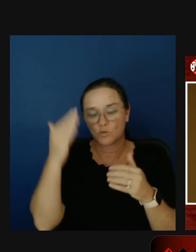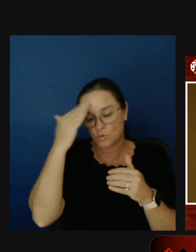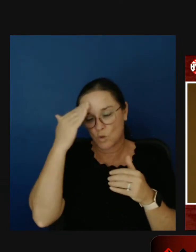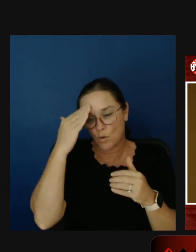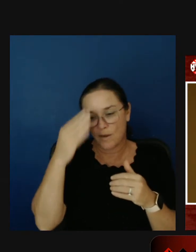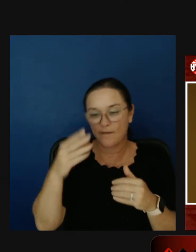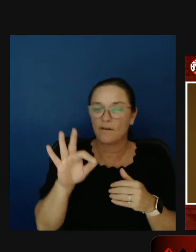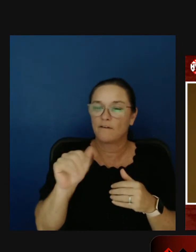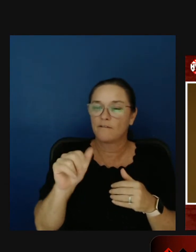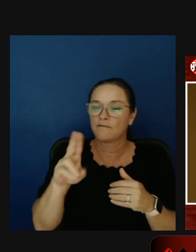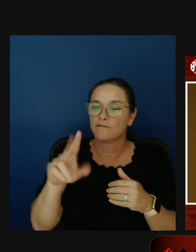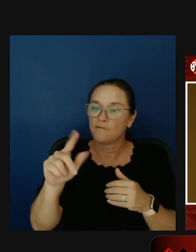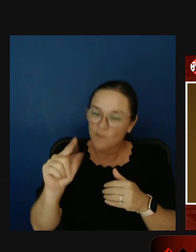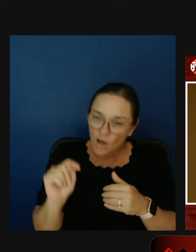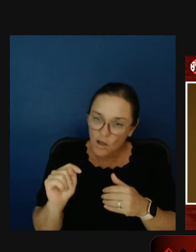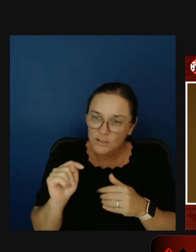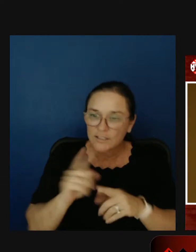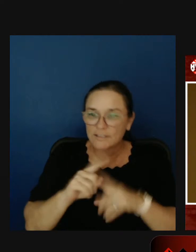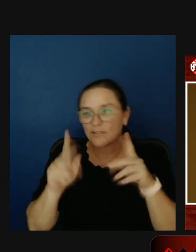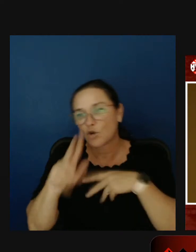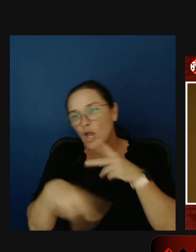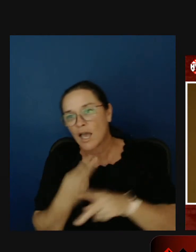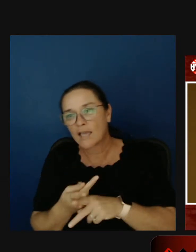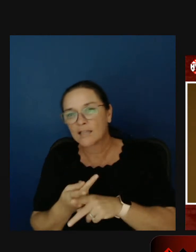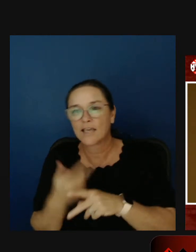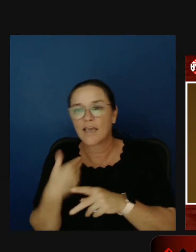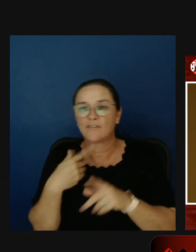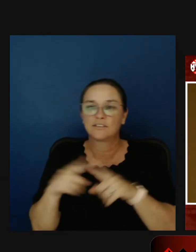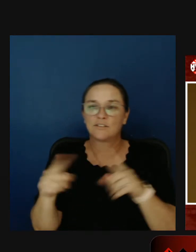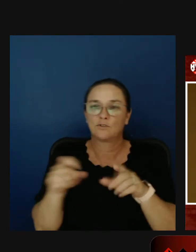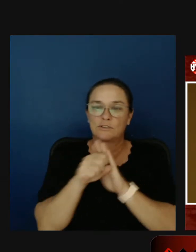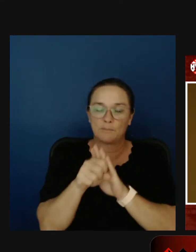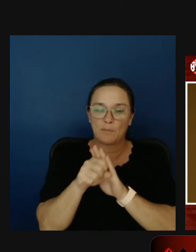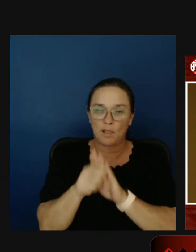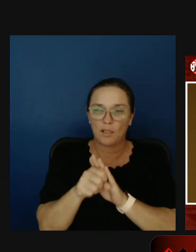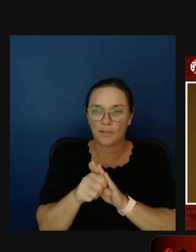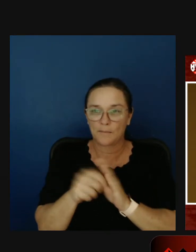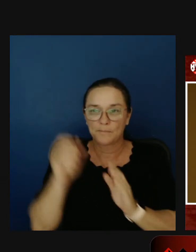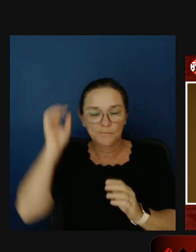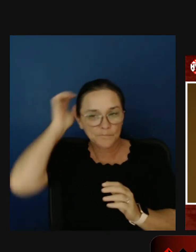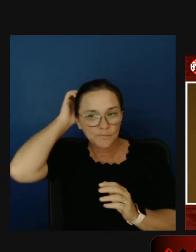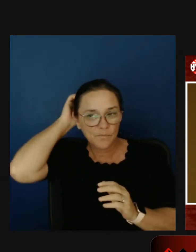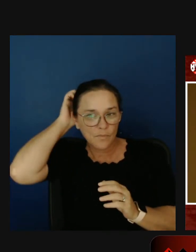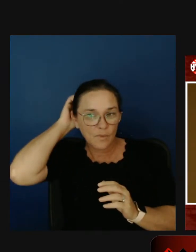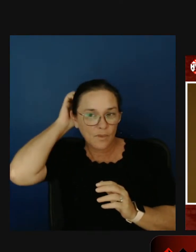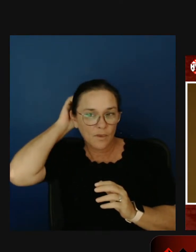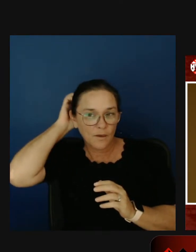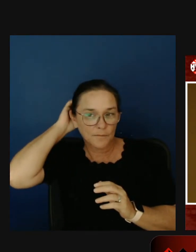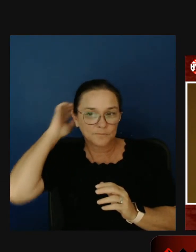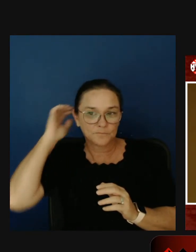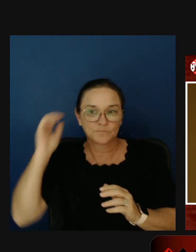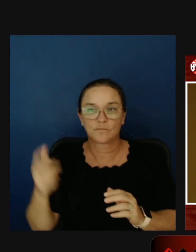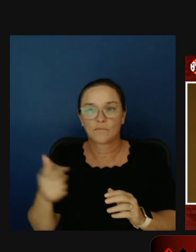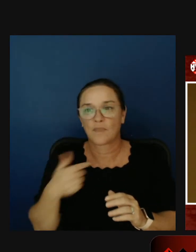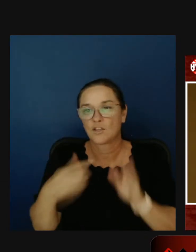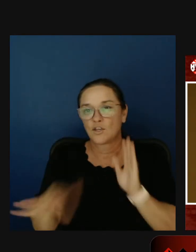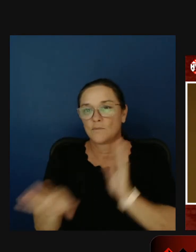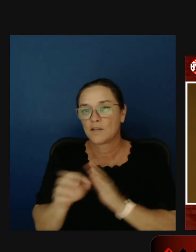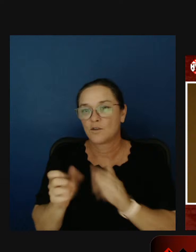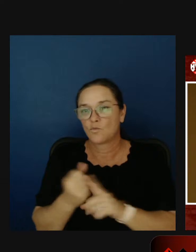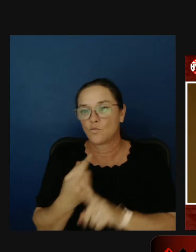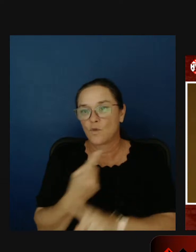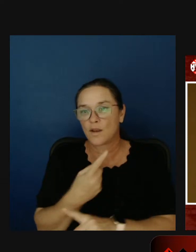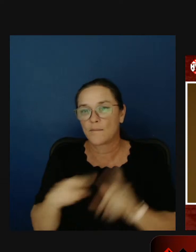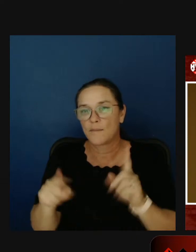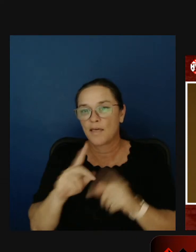of fault, there's different symbols for that. So, this, I just picked at random, but these are for different types of